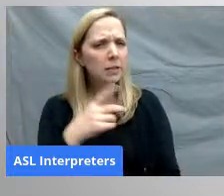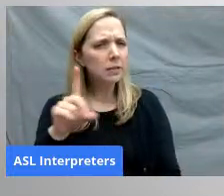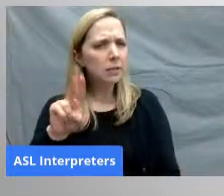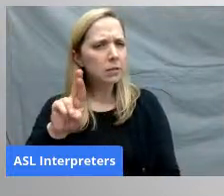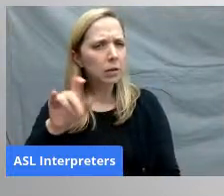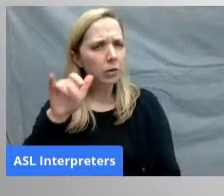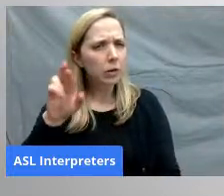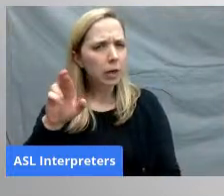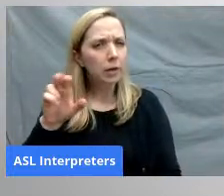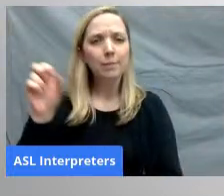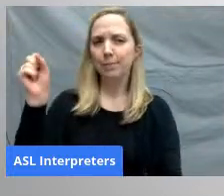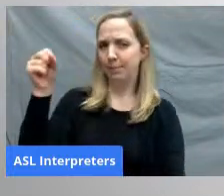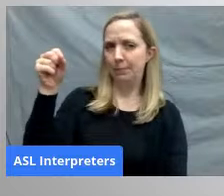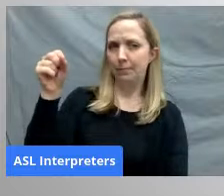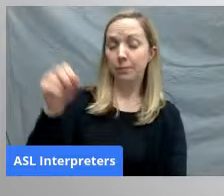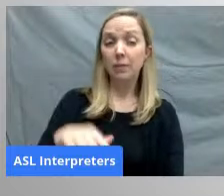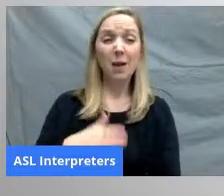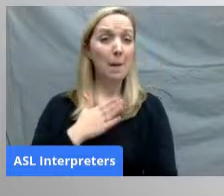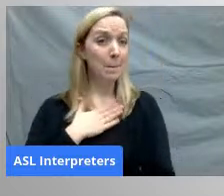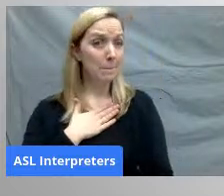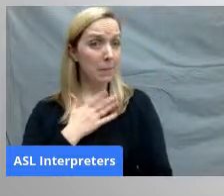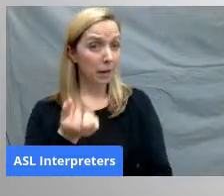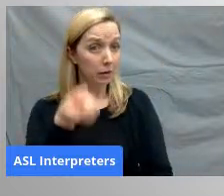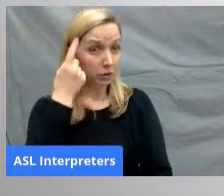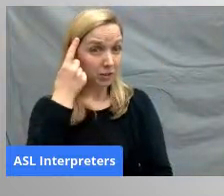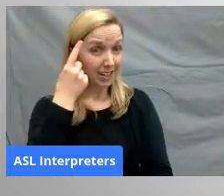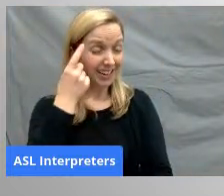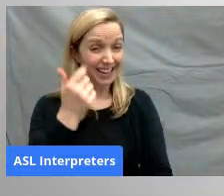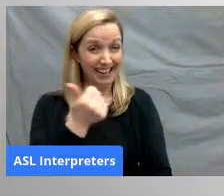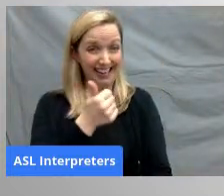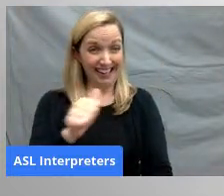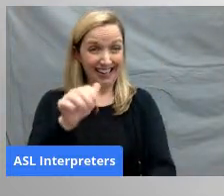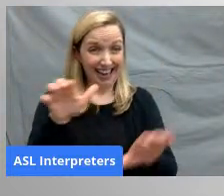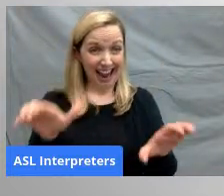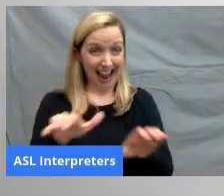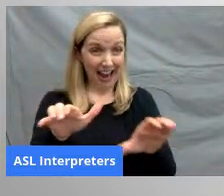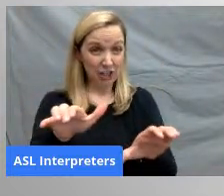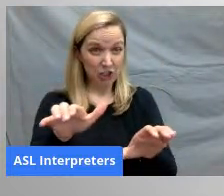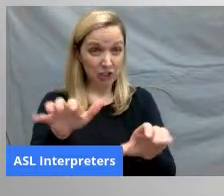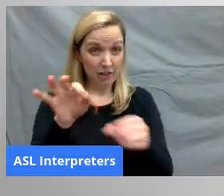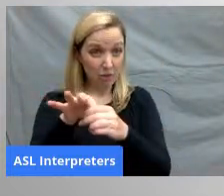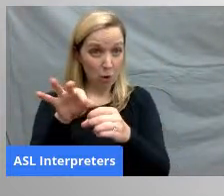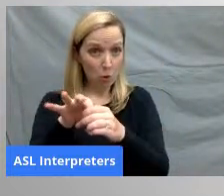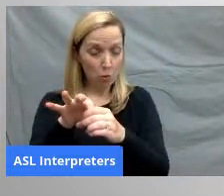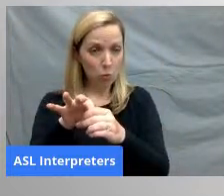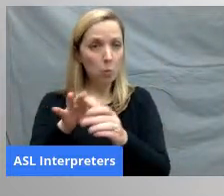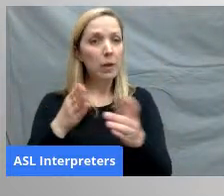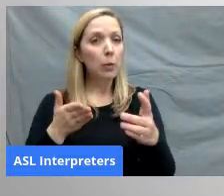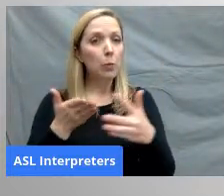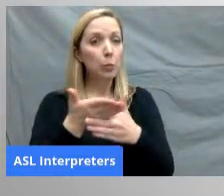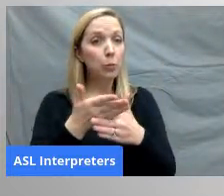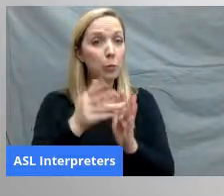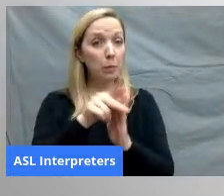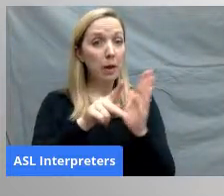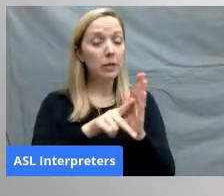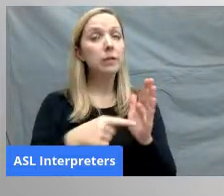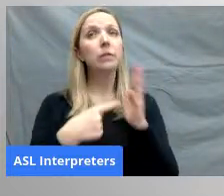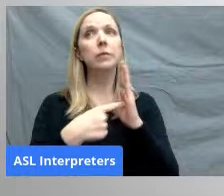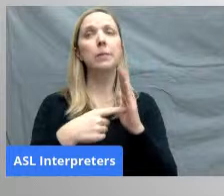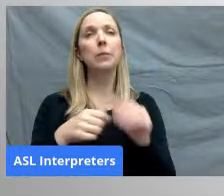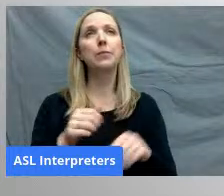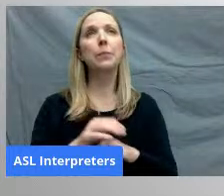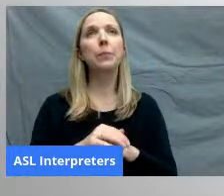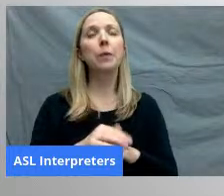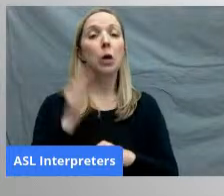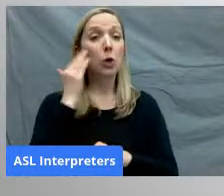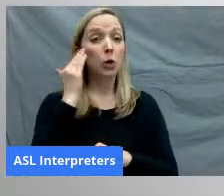I think from my understanding, any action that's taken will probably be through policy. So for instance, you know how we have those descriptions